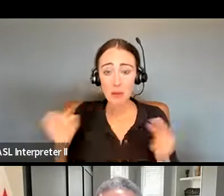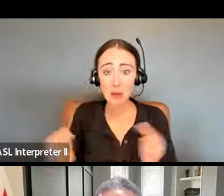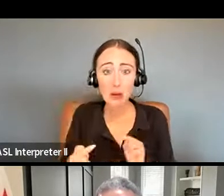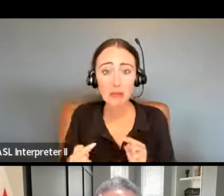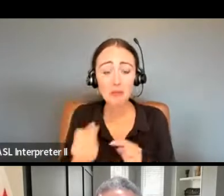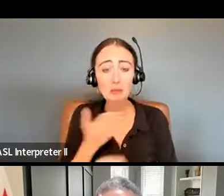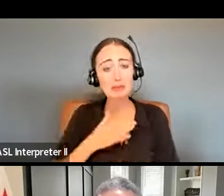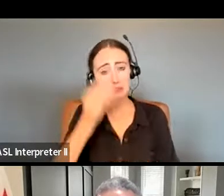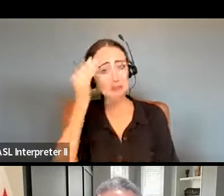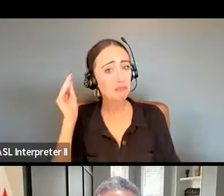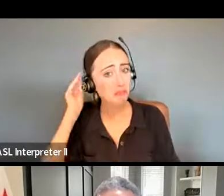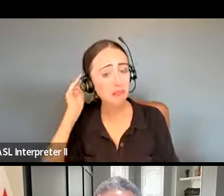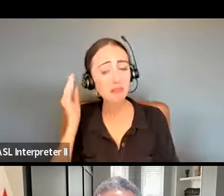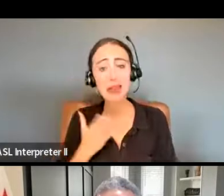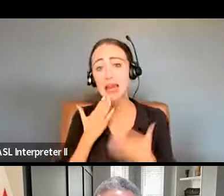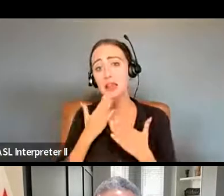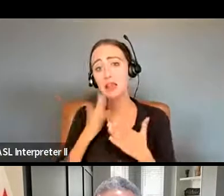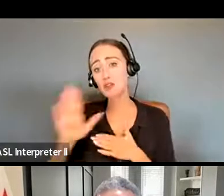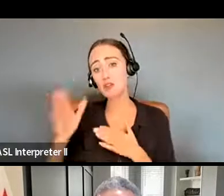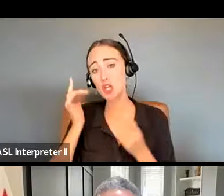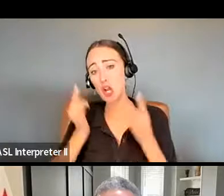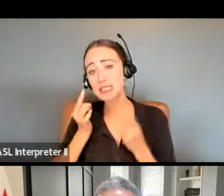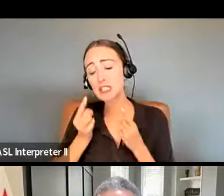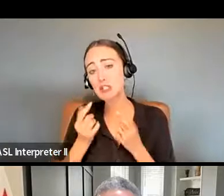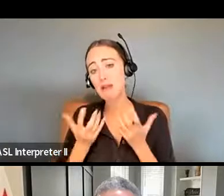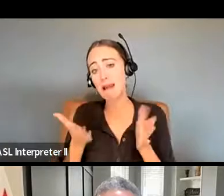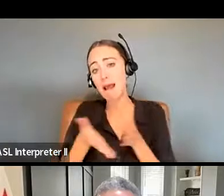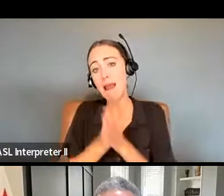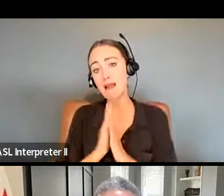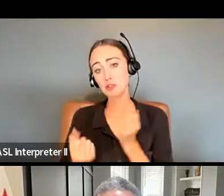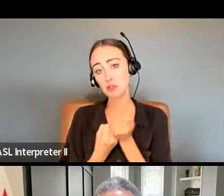consideration and ask you to support these amendments today.